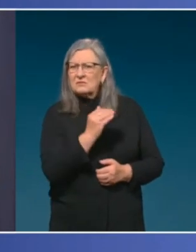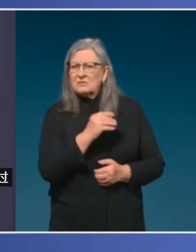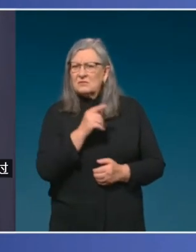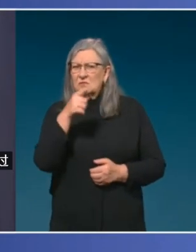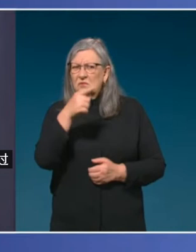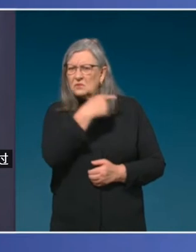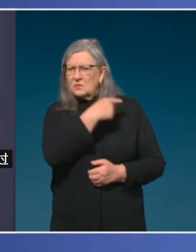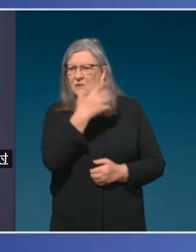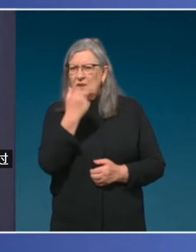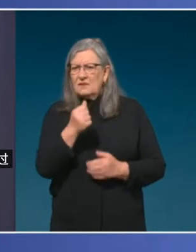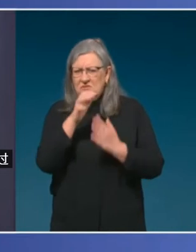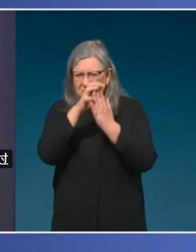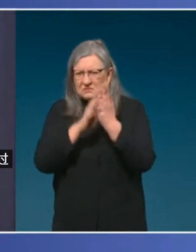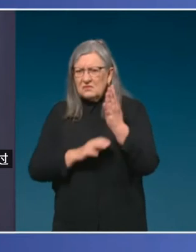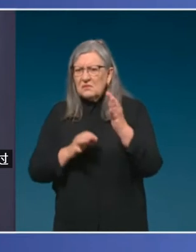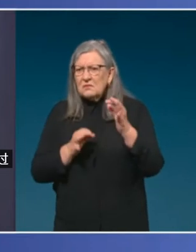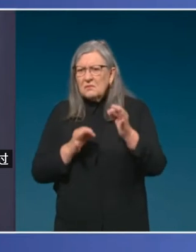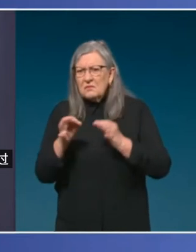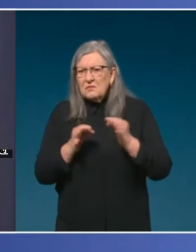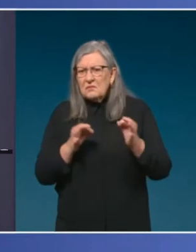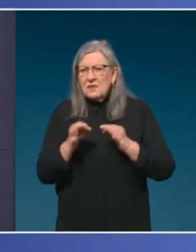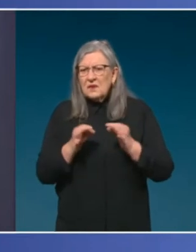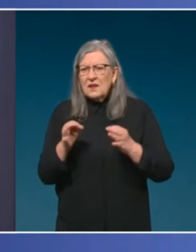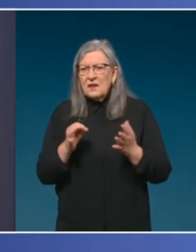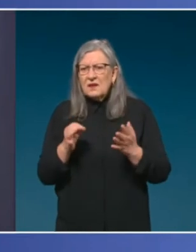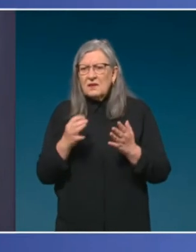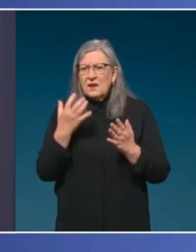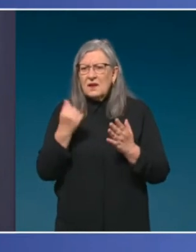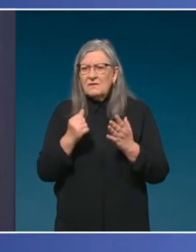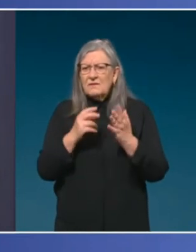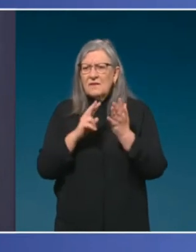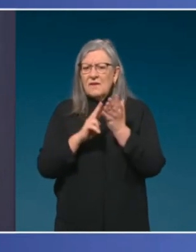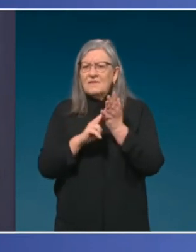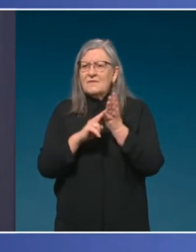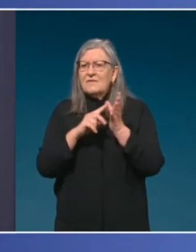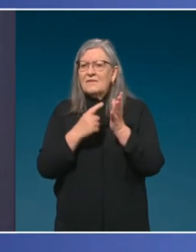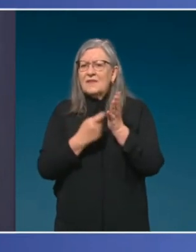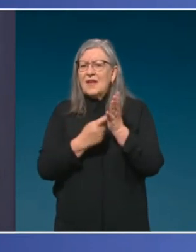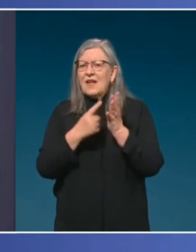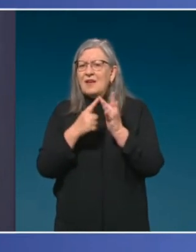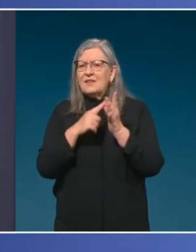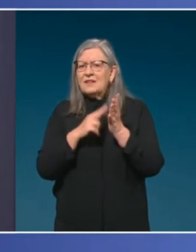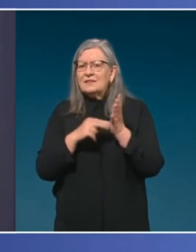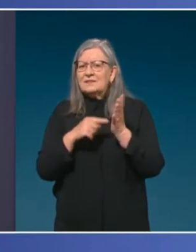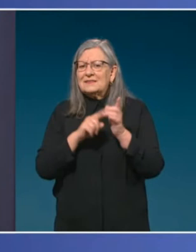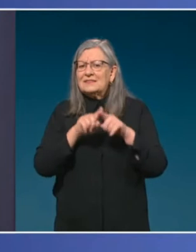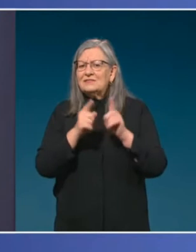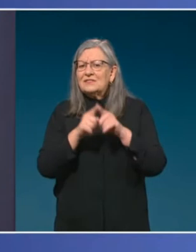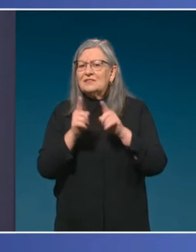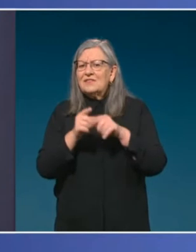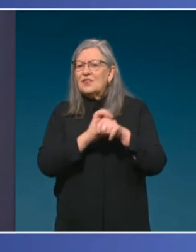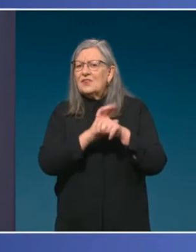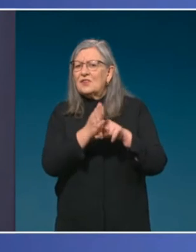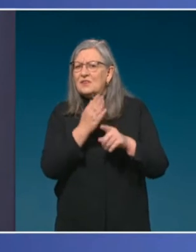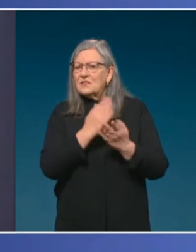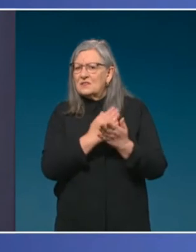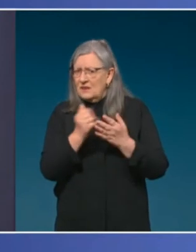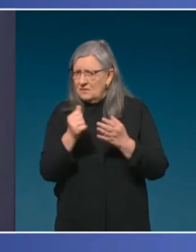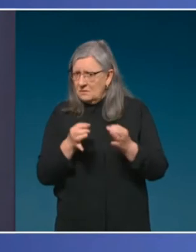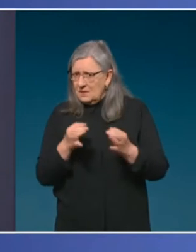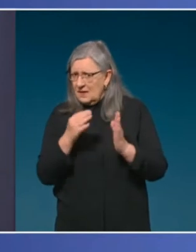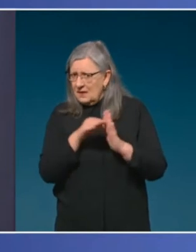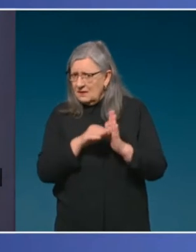if we haven't looked at variants at all, I'm sure premiers would take different measures. Is there anything in the plan regarding that? The